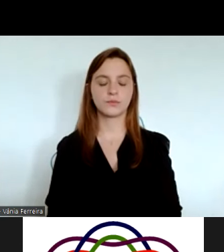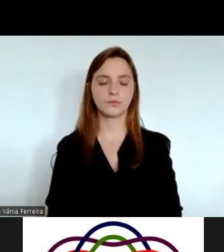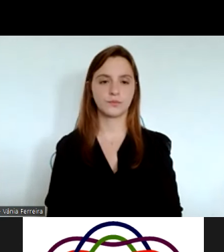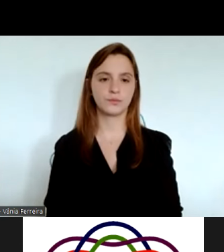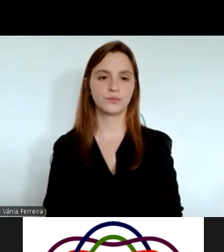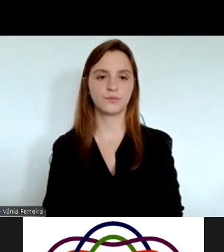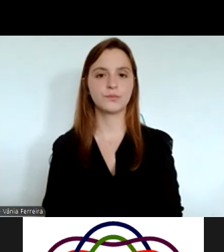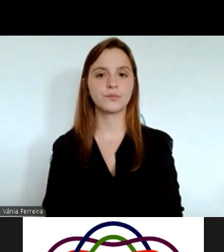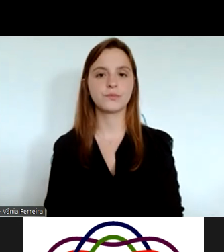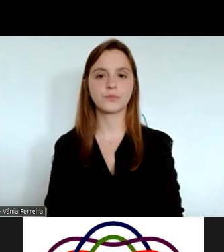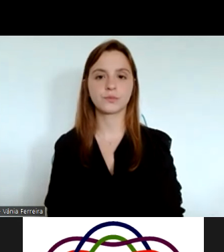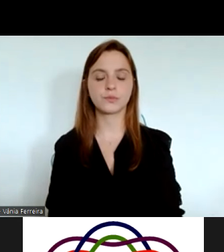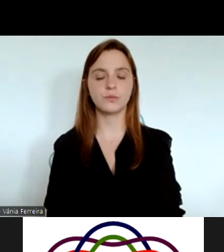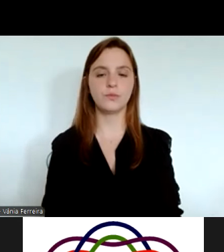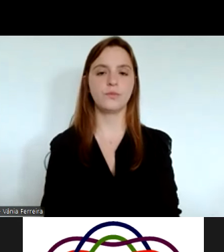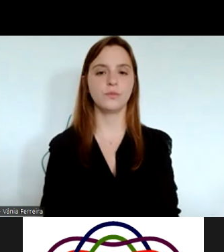So